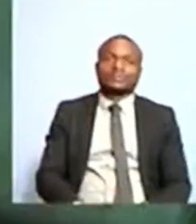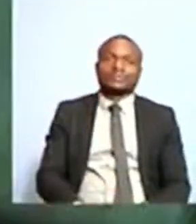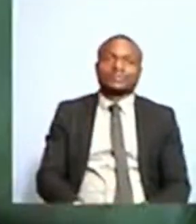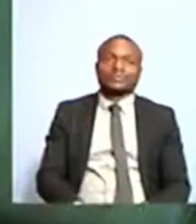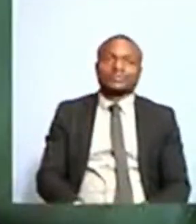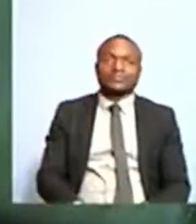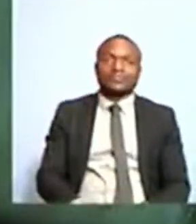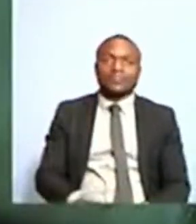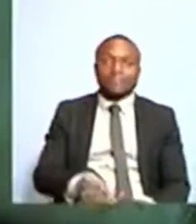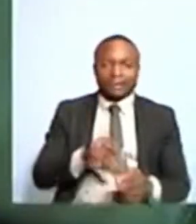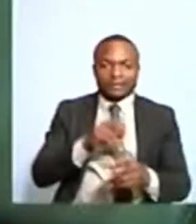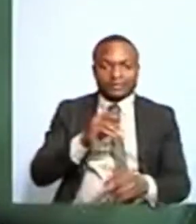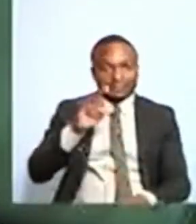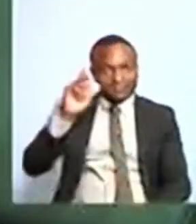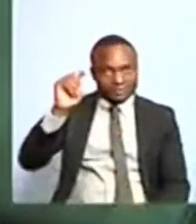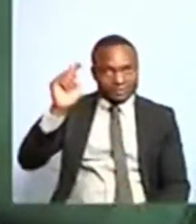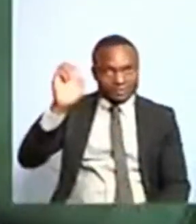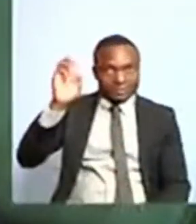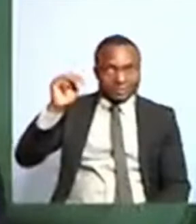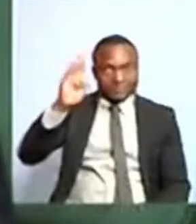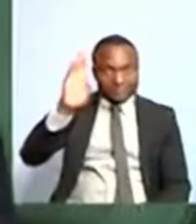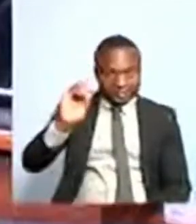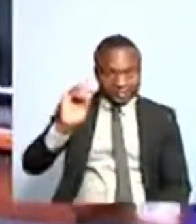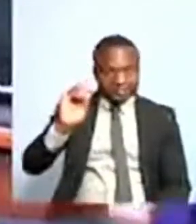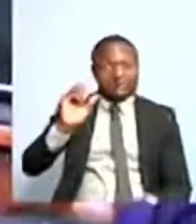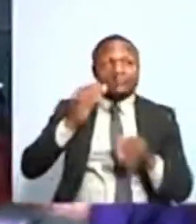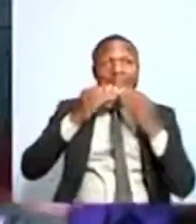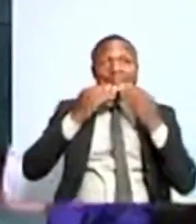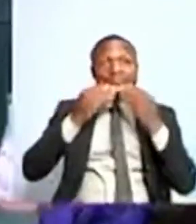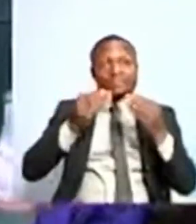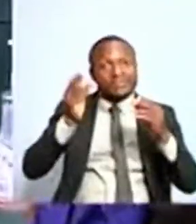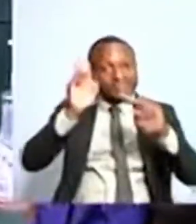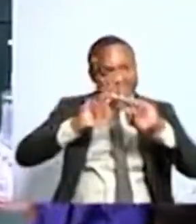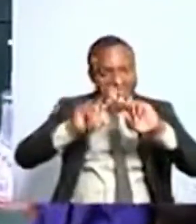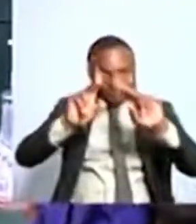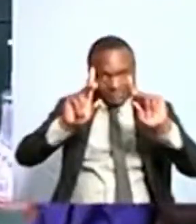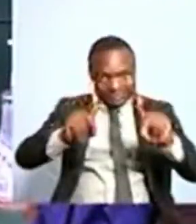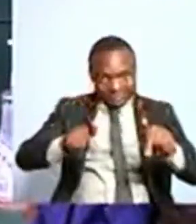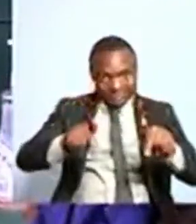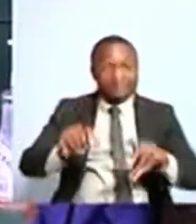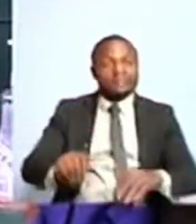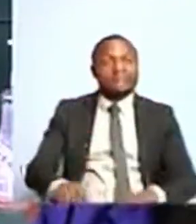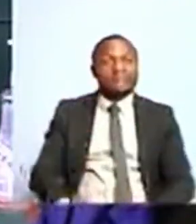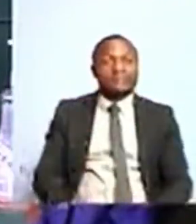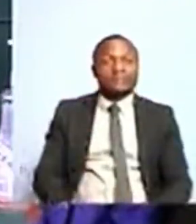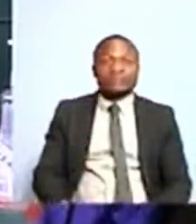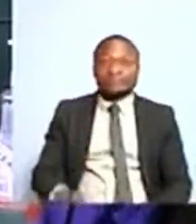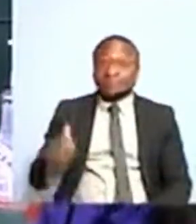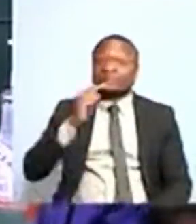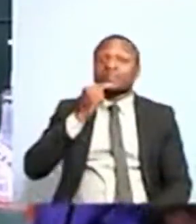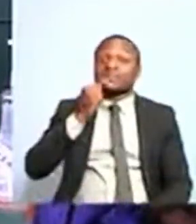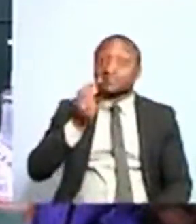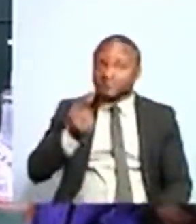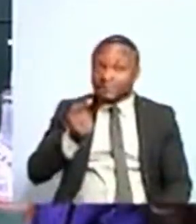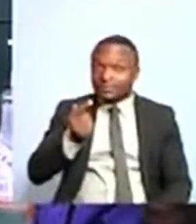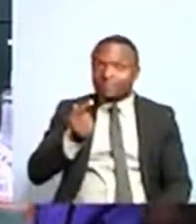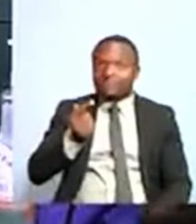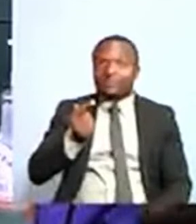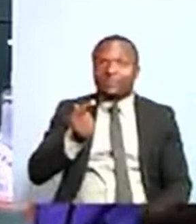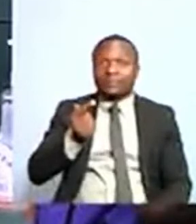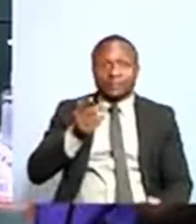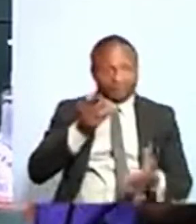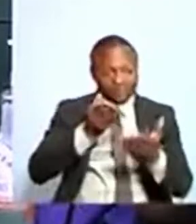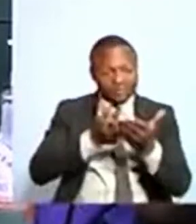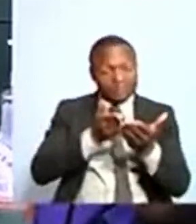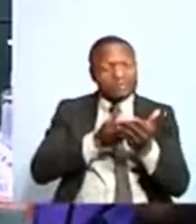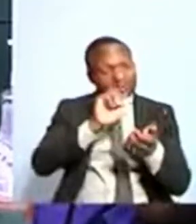Mr. Tembo, let's continue. Thank you, Mr. Chairman. Mr. Chairman, we've been told that the basis for these